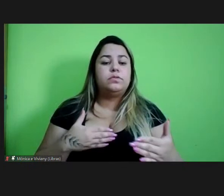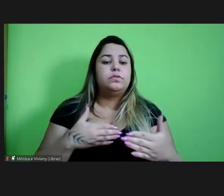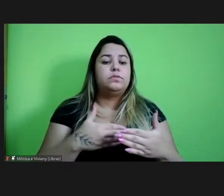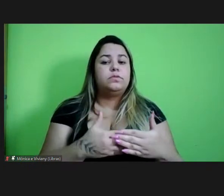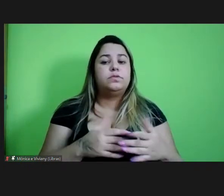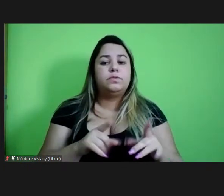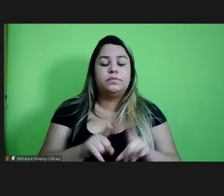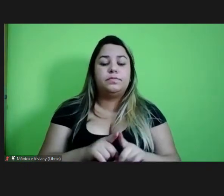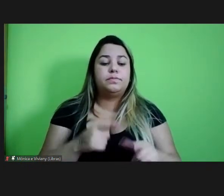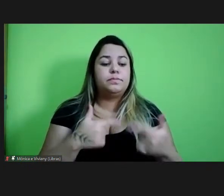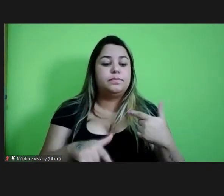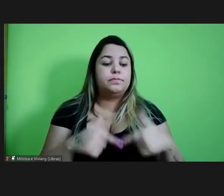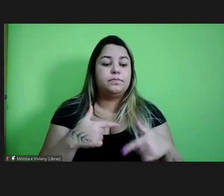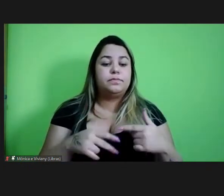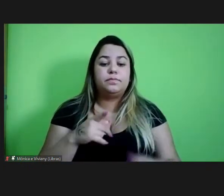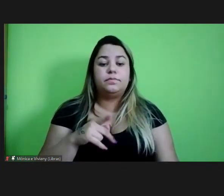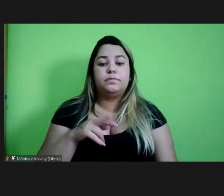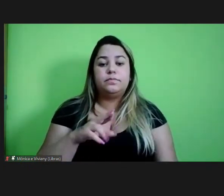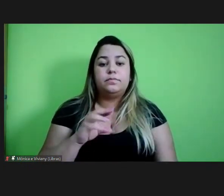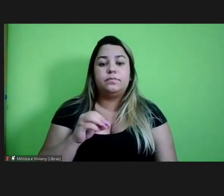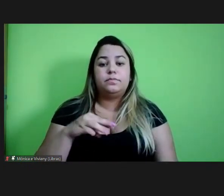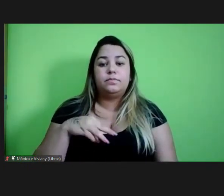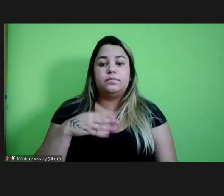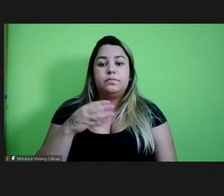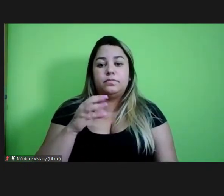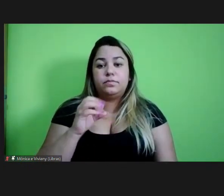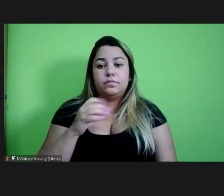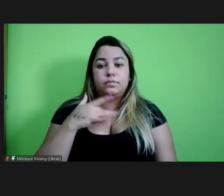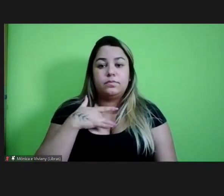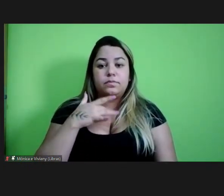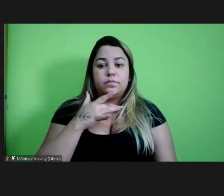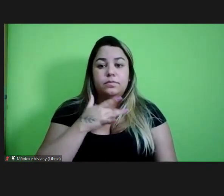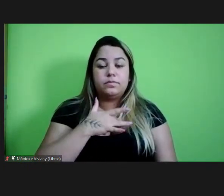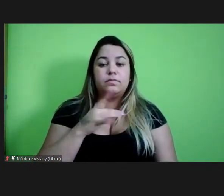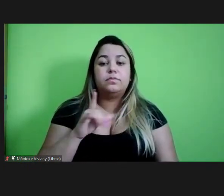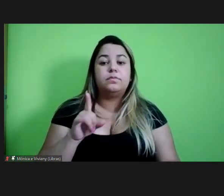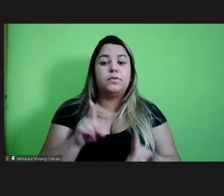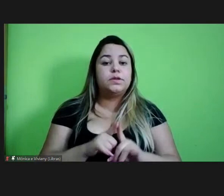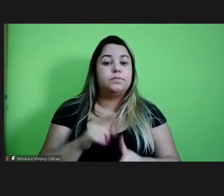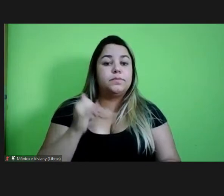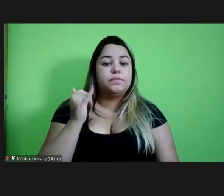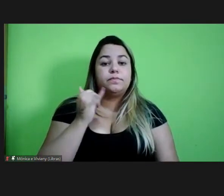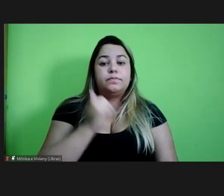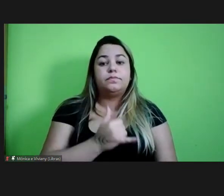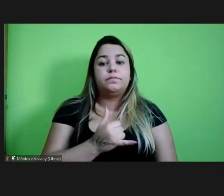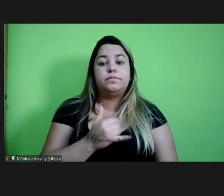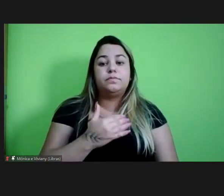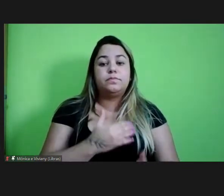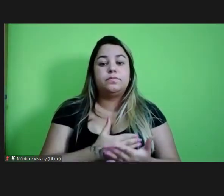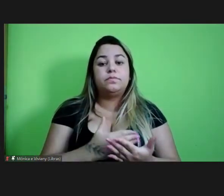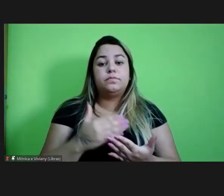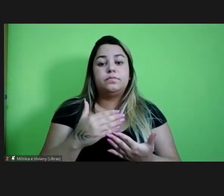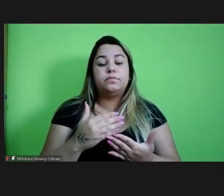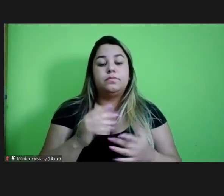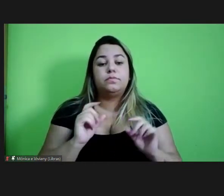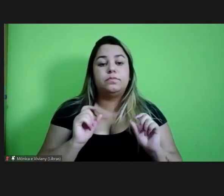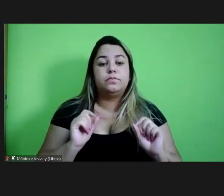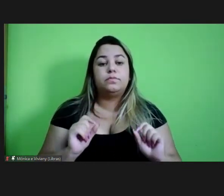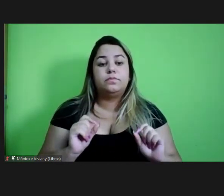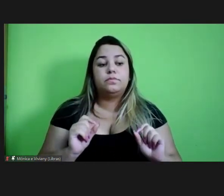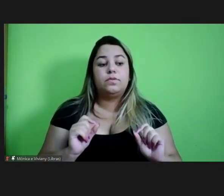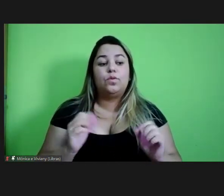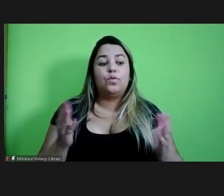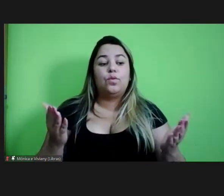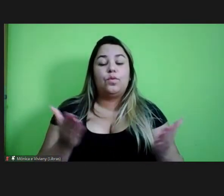care, next care, to working with the promotion and prevention of health. And like I said in the beginning of my